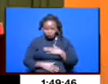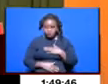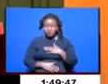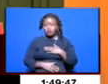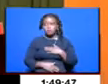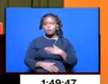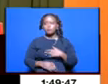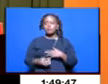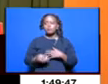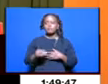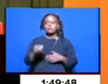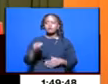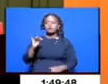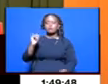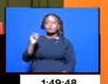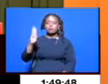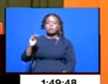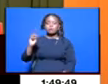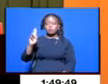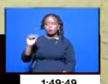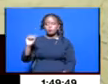Mohammed to deliver his opinion.